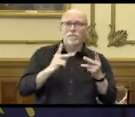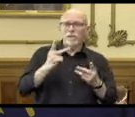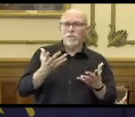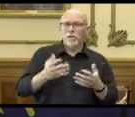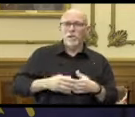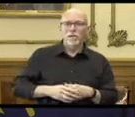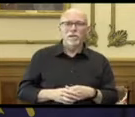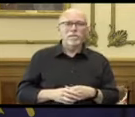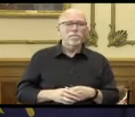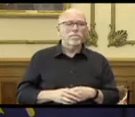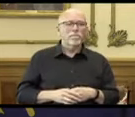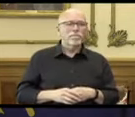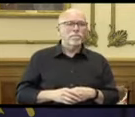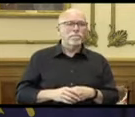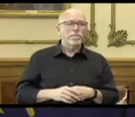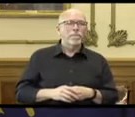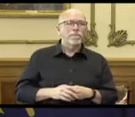Downs?